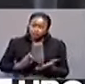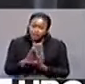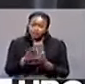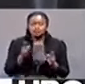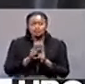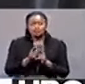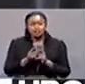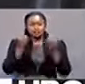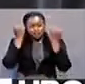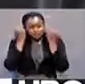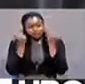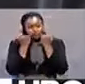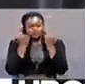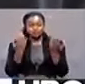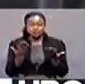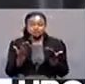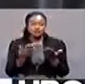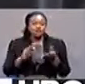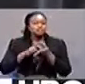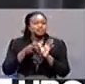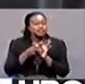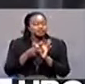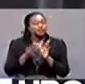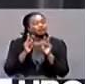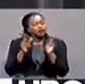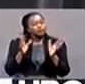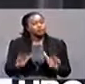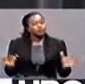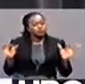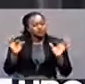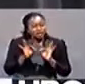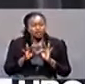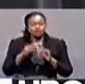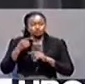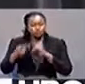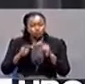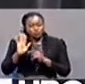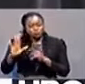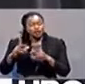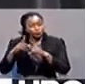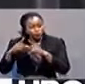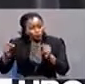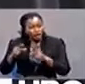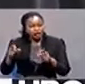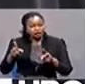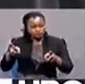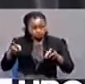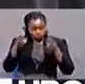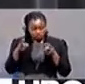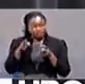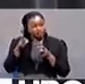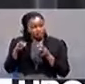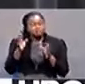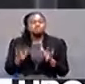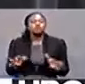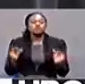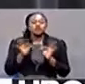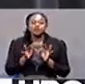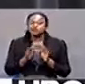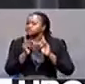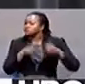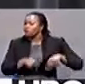justice. It is therefore important that we should take his last word as something we should not